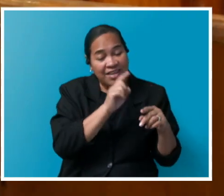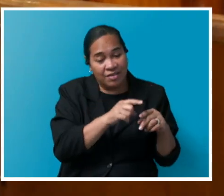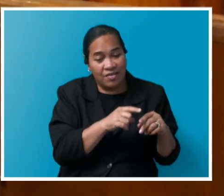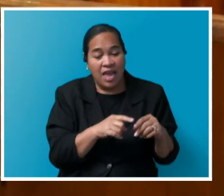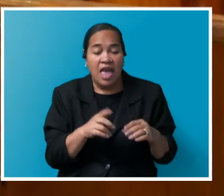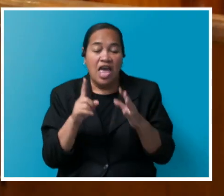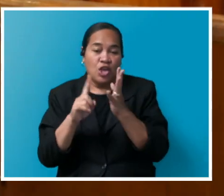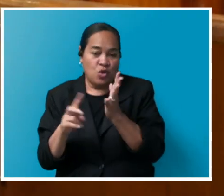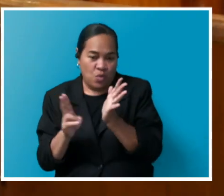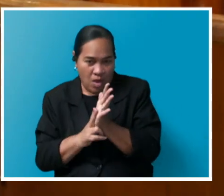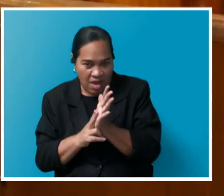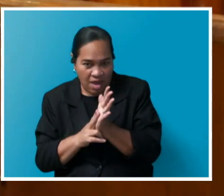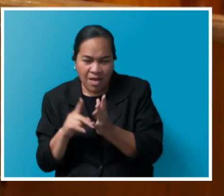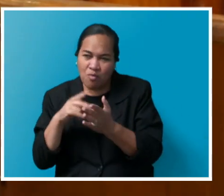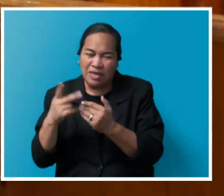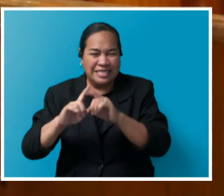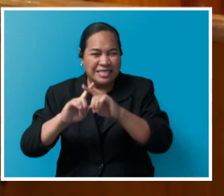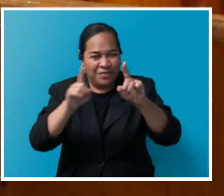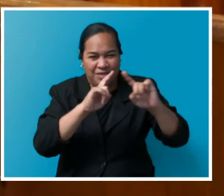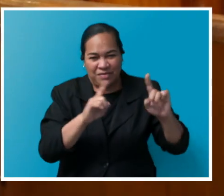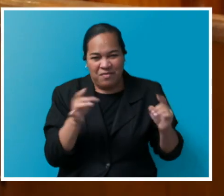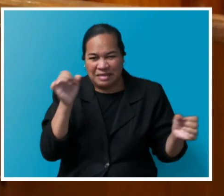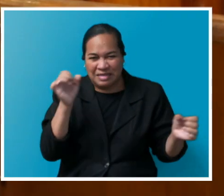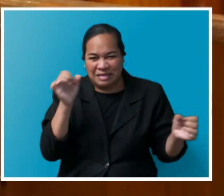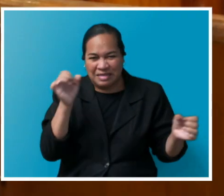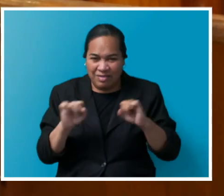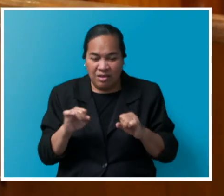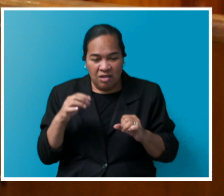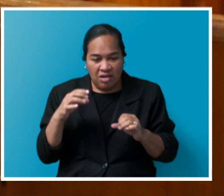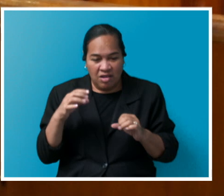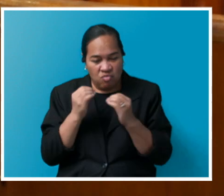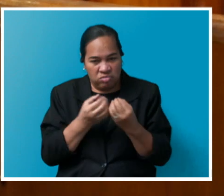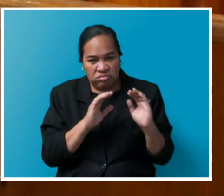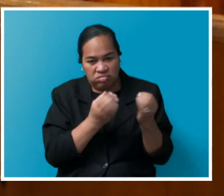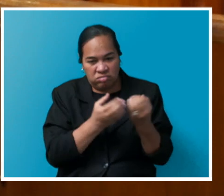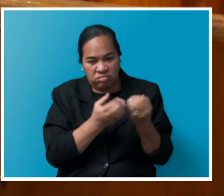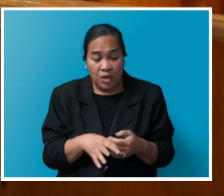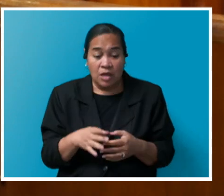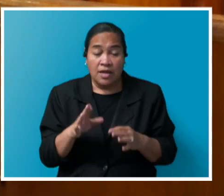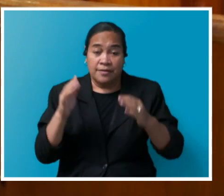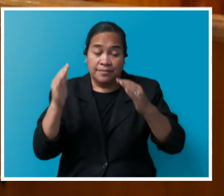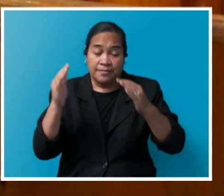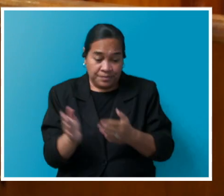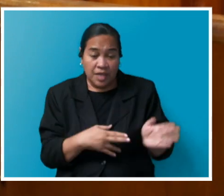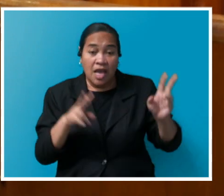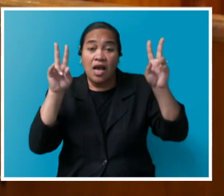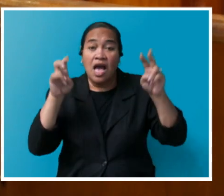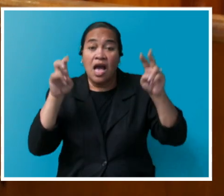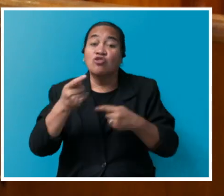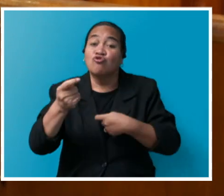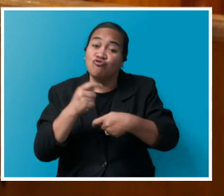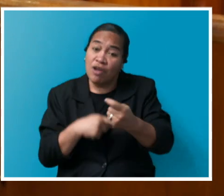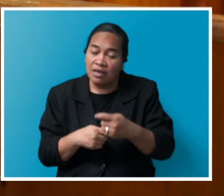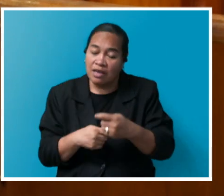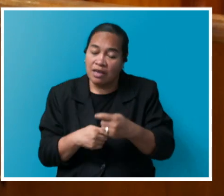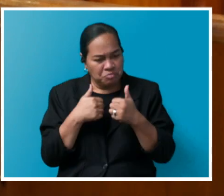Programme, UNEP, and others. On trade, Mr. Speaker, sir, Fiji enjoys a healthy trade relationship with